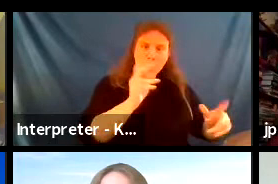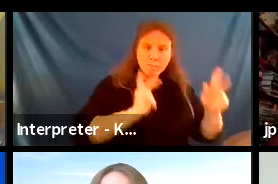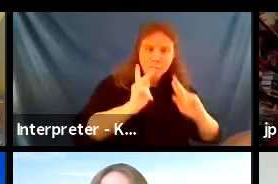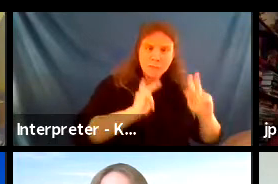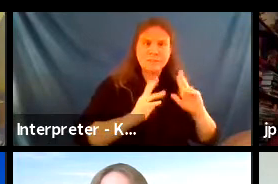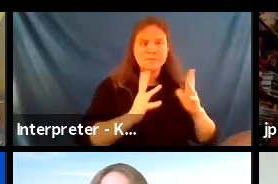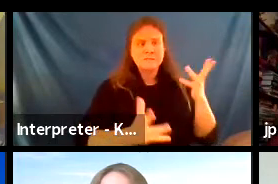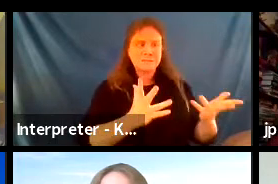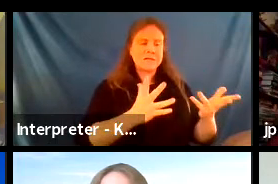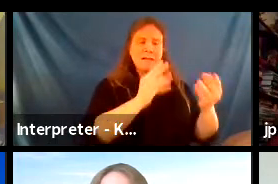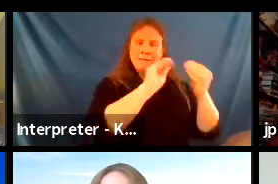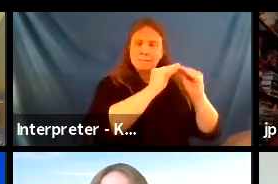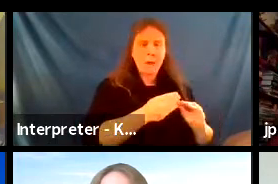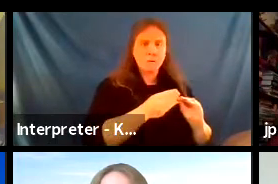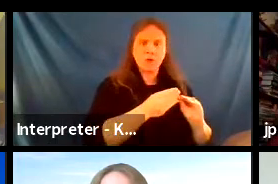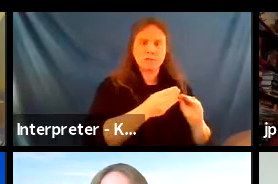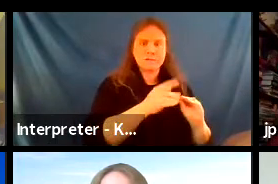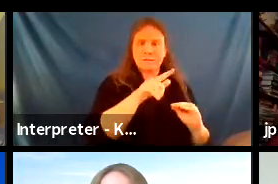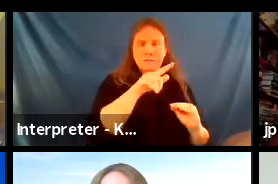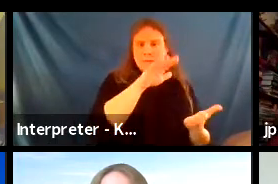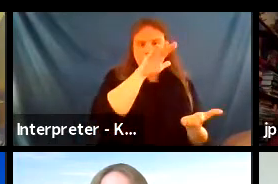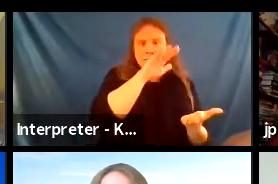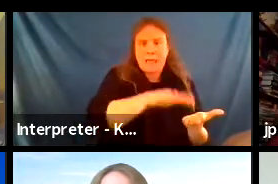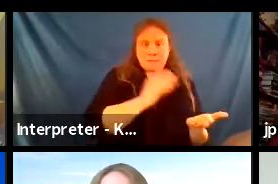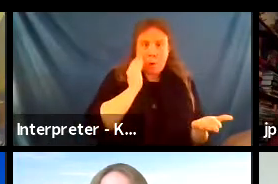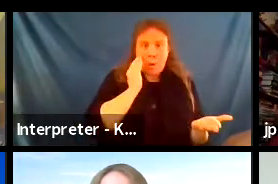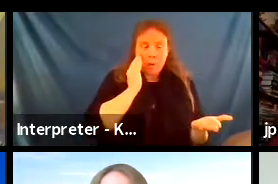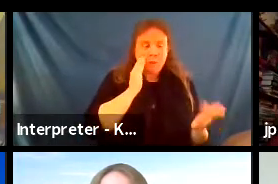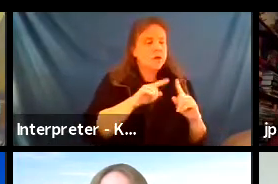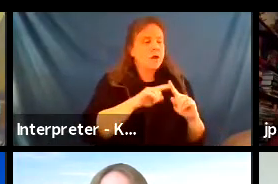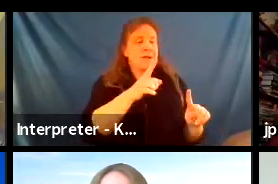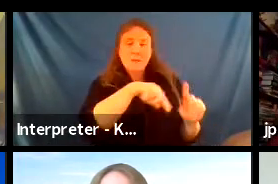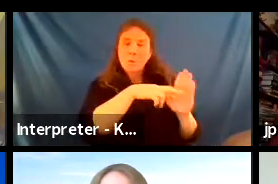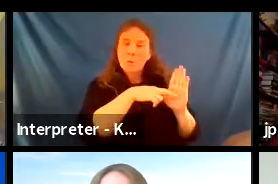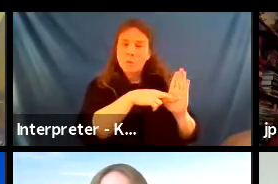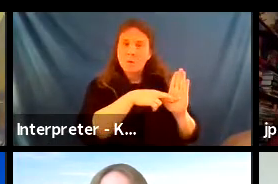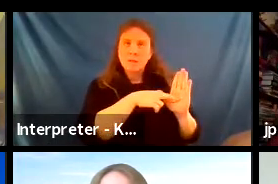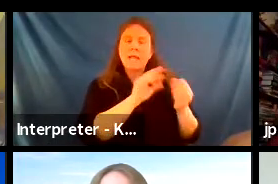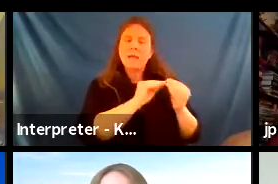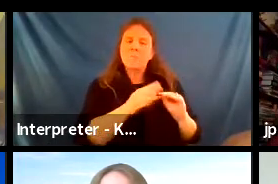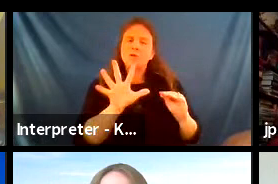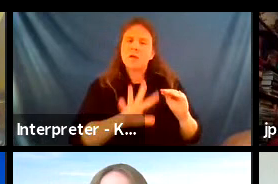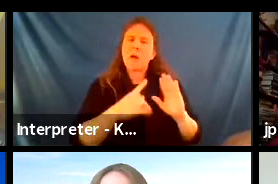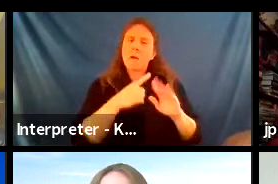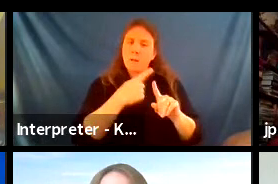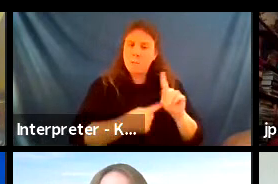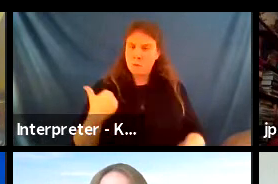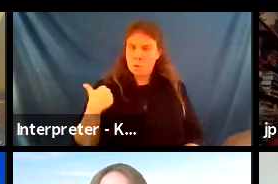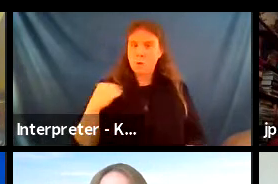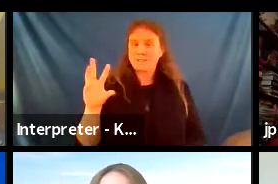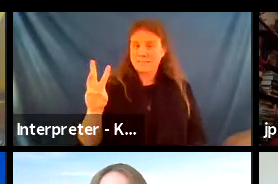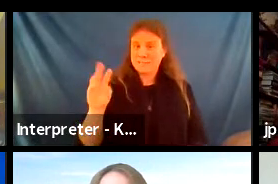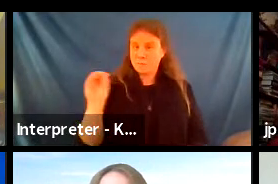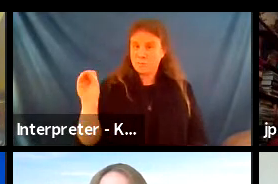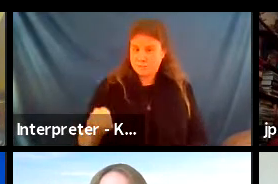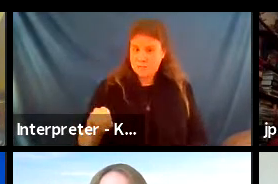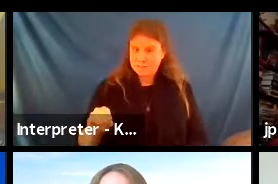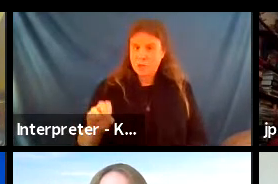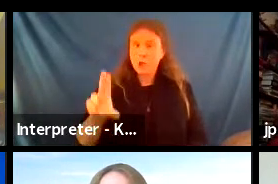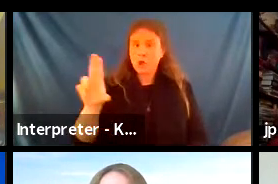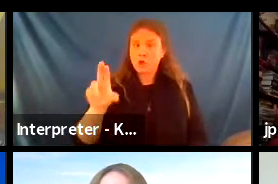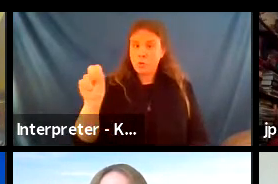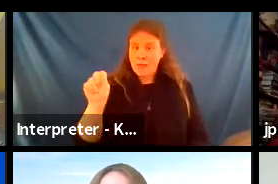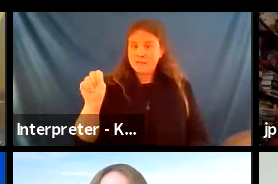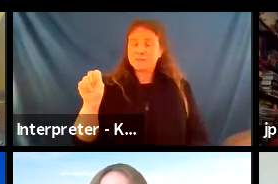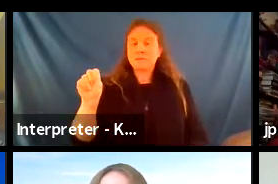with the thought that even though they're representing at least about a month ago, 6% of the US cases, but 40% of